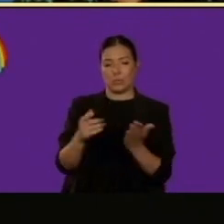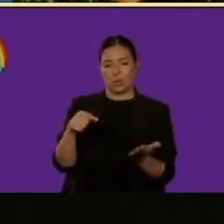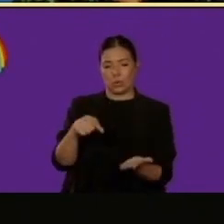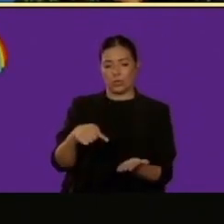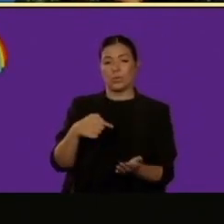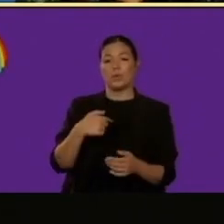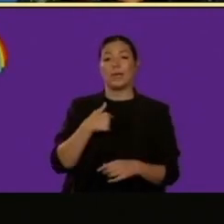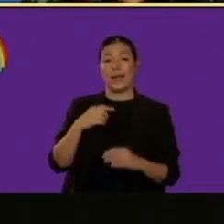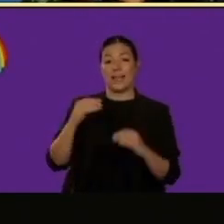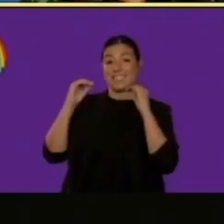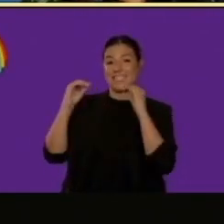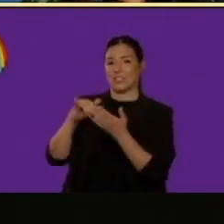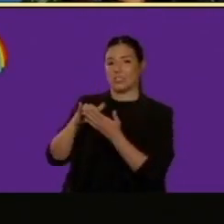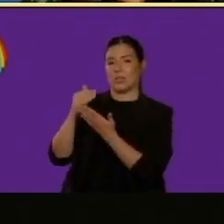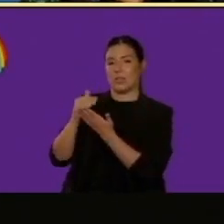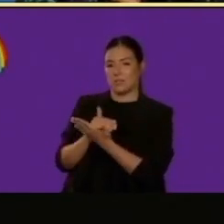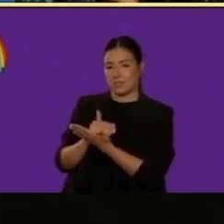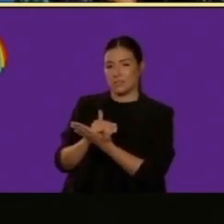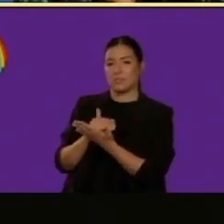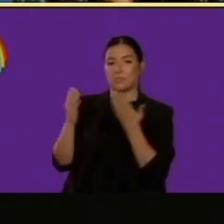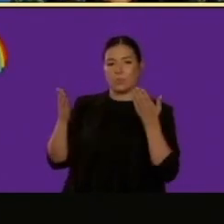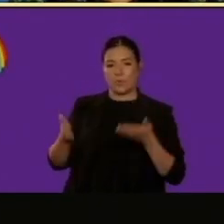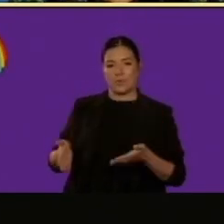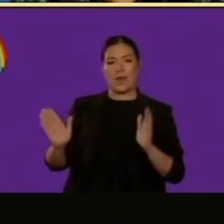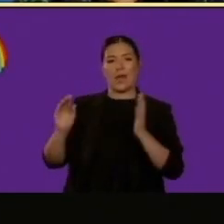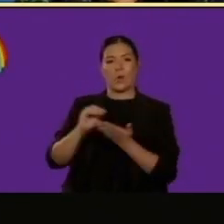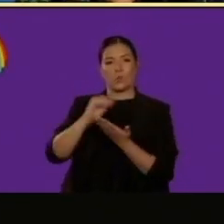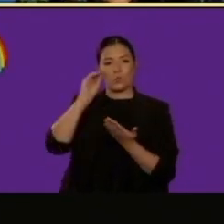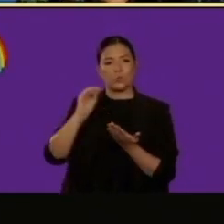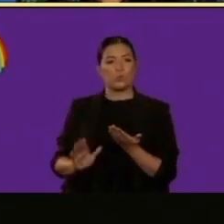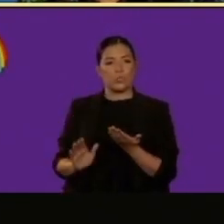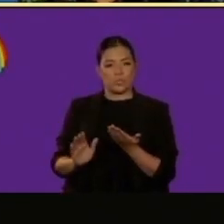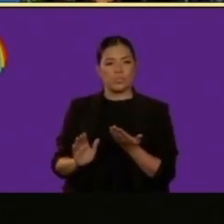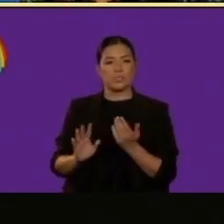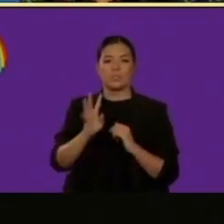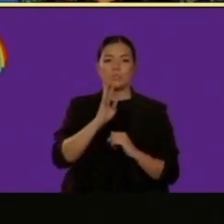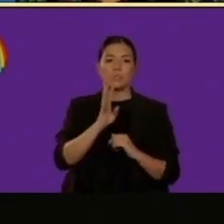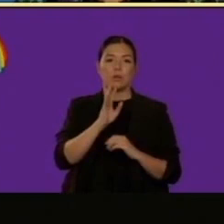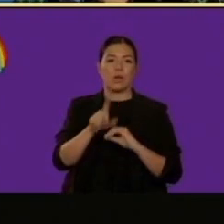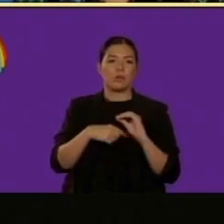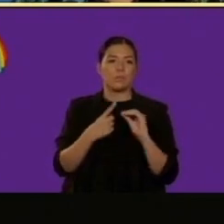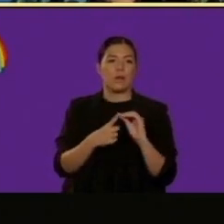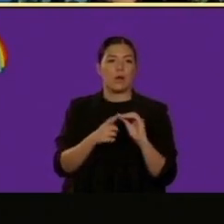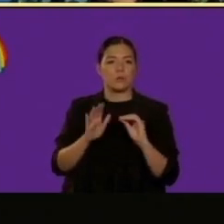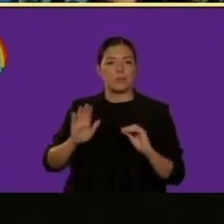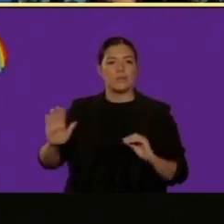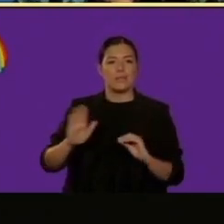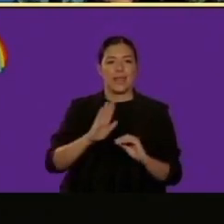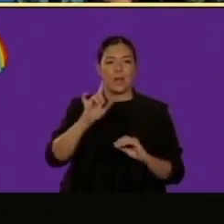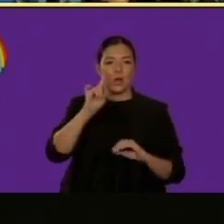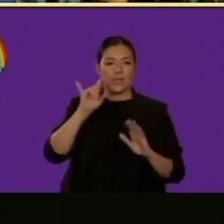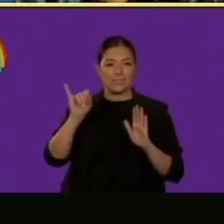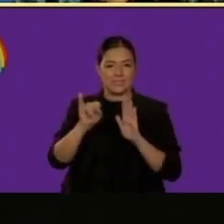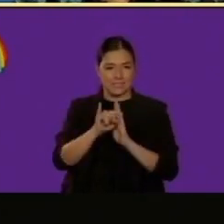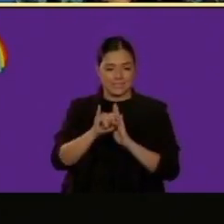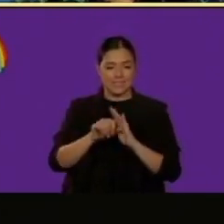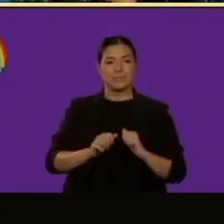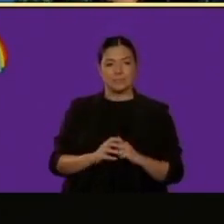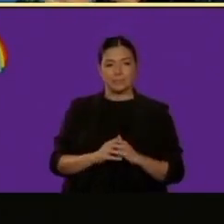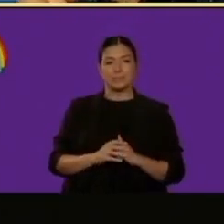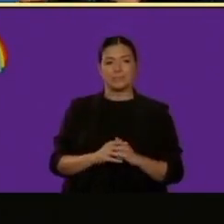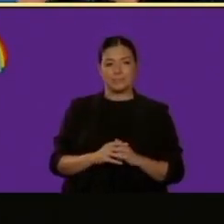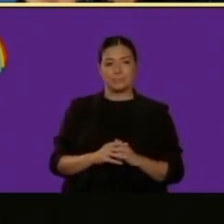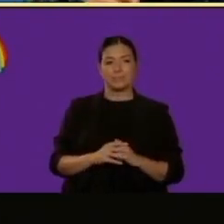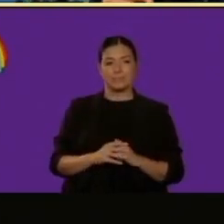poderes. turned into superpowers. Los estudiantes So primero the planearon students sus first personajes en papel. plan